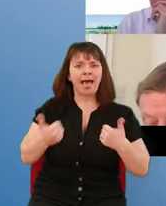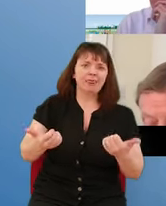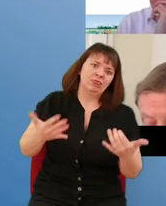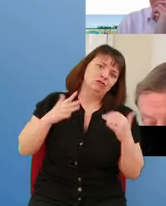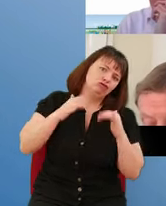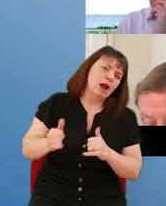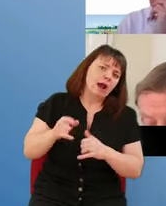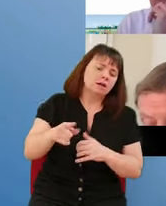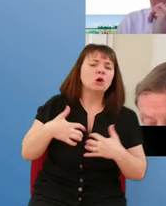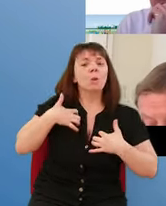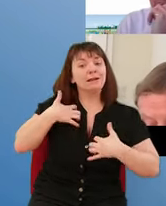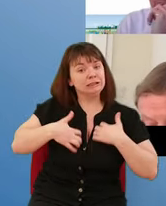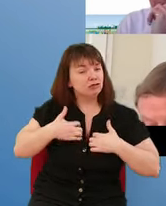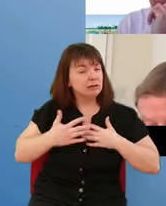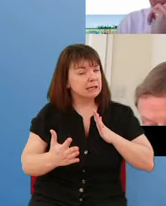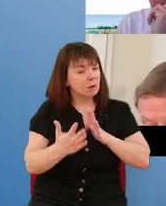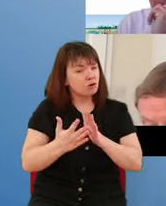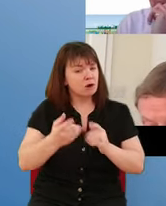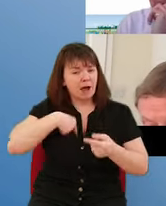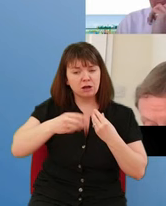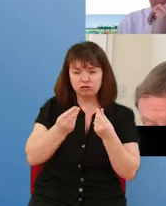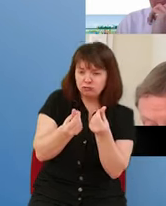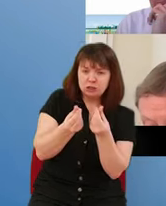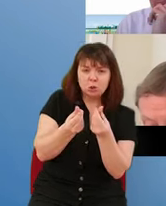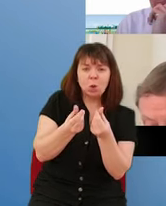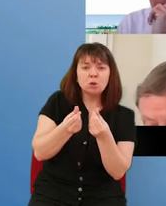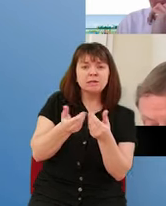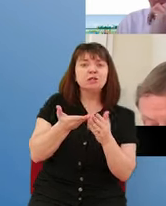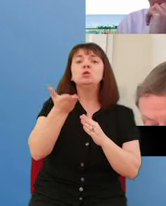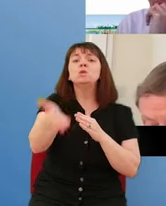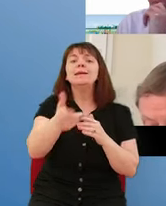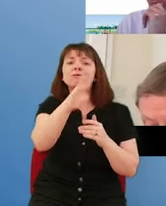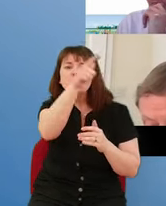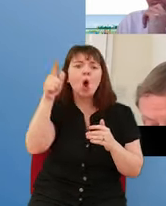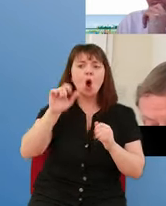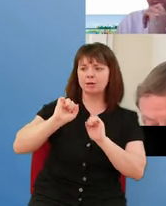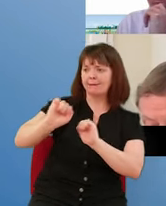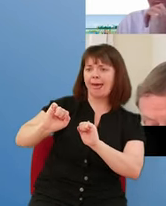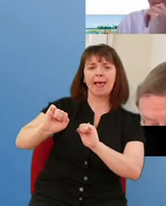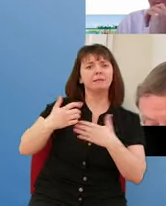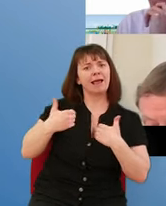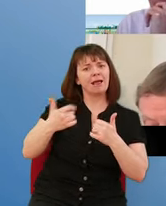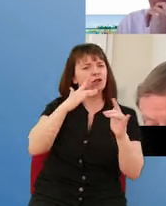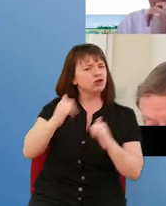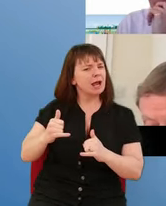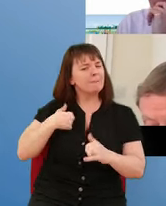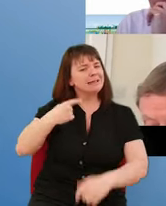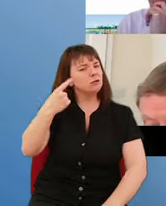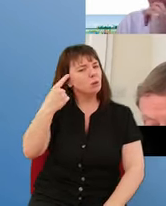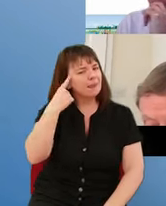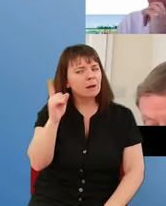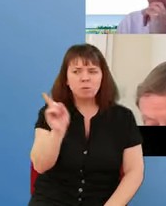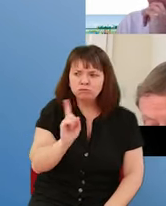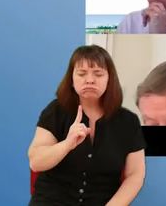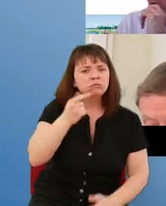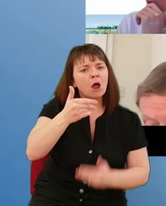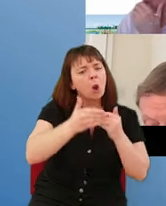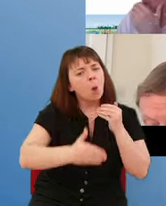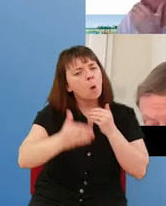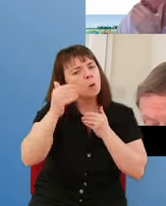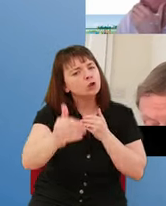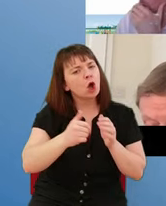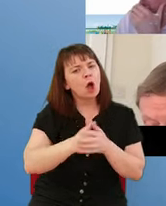about the longer term, and it's all happening in this kind of last quarter, but certainly how do we spread that during, you know, the whole year, and how do we kind